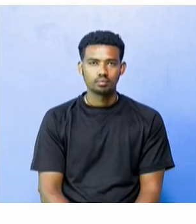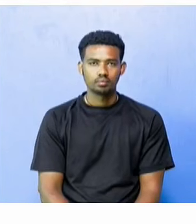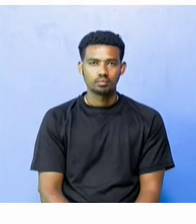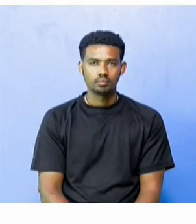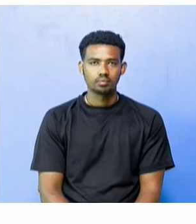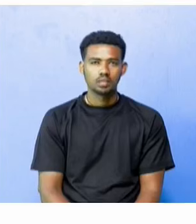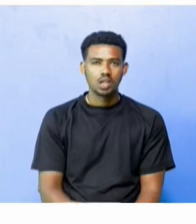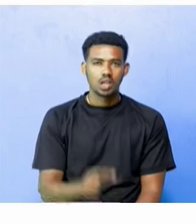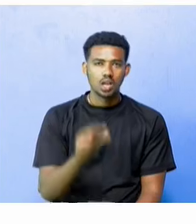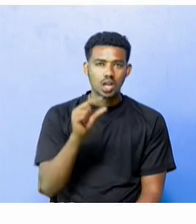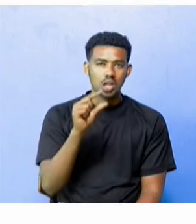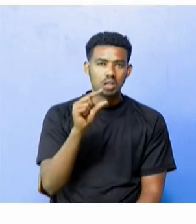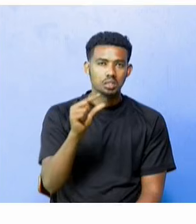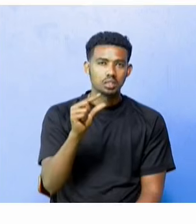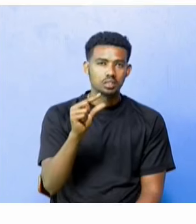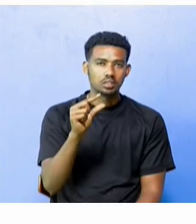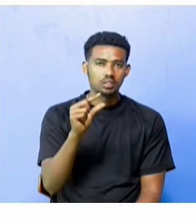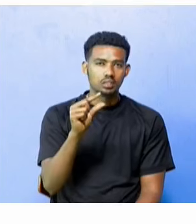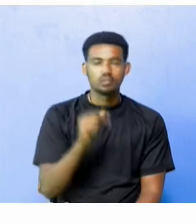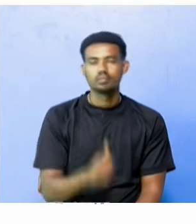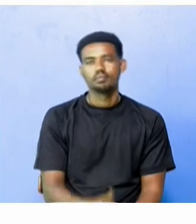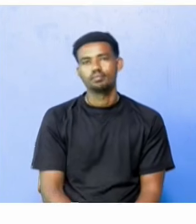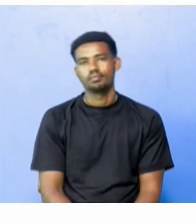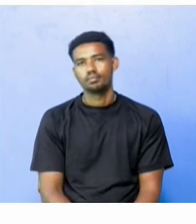Little, for little,